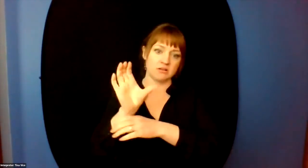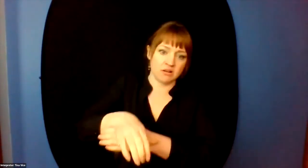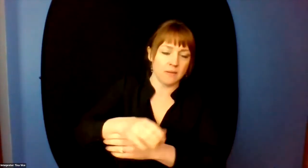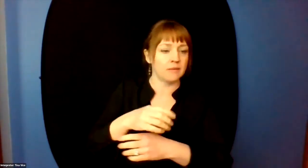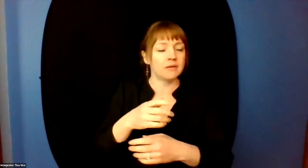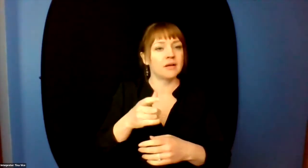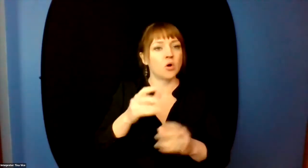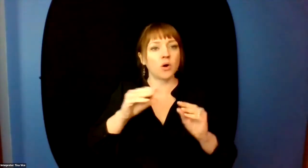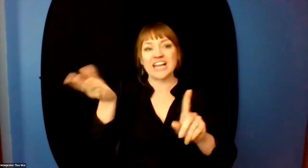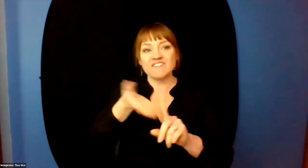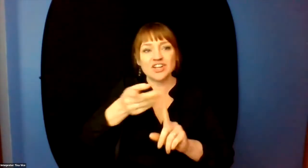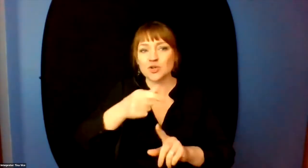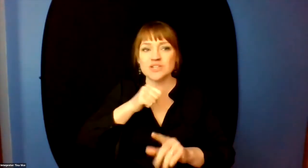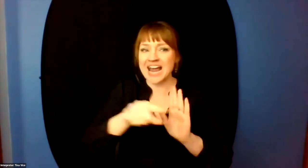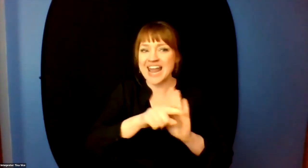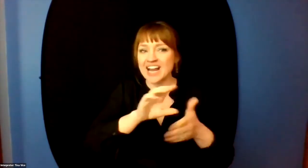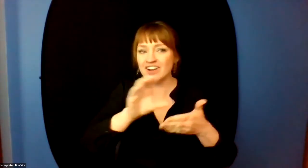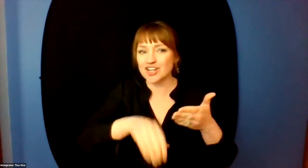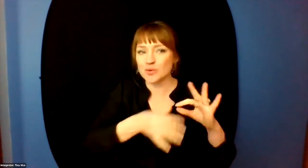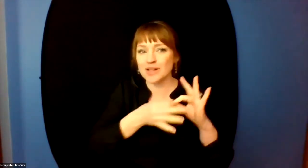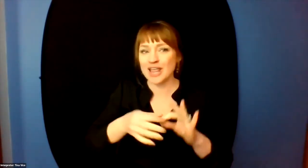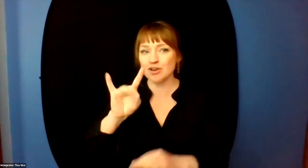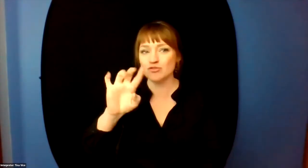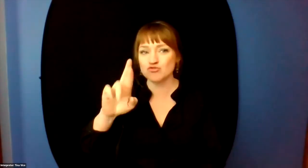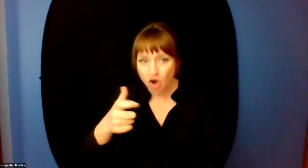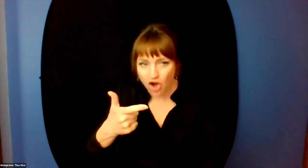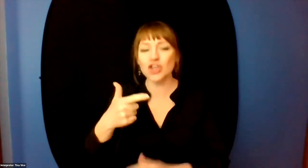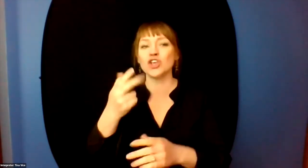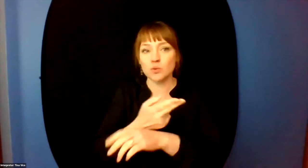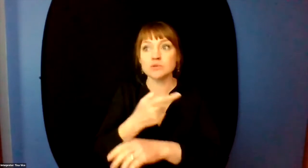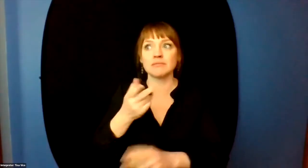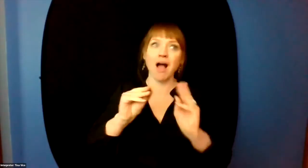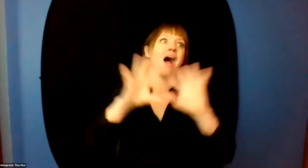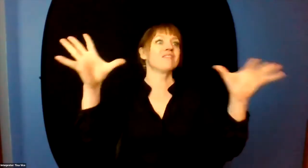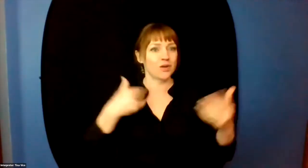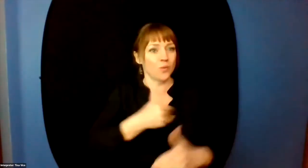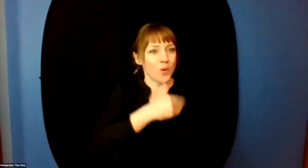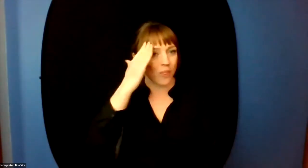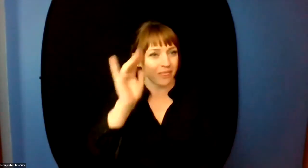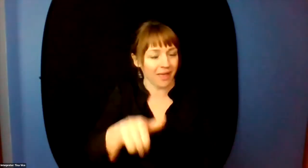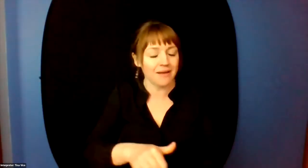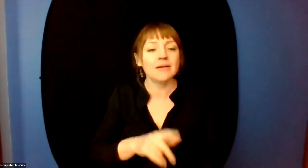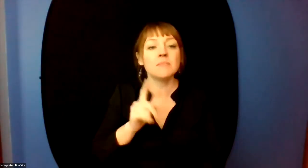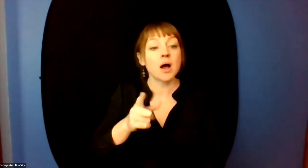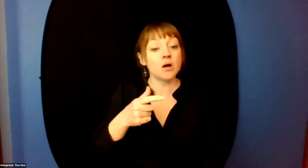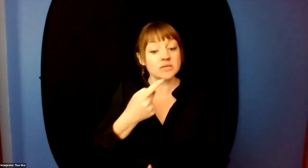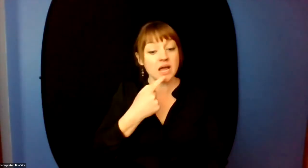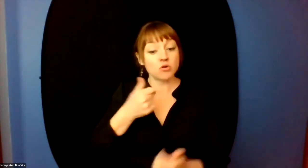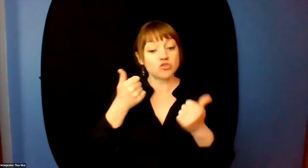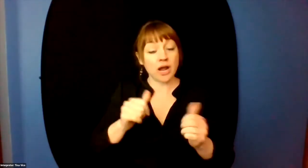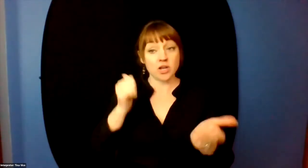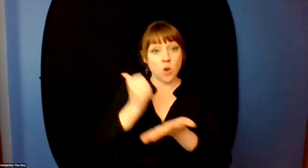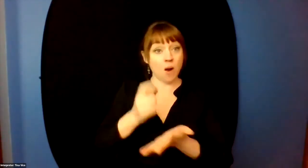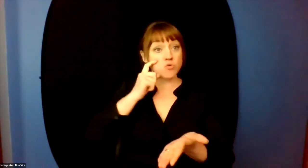negative consequences of drug use. There are, obviously. But like you said, we're trying to help